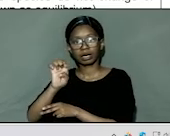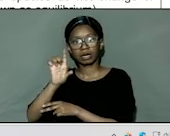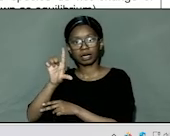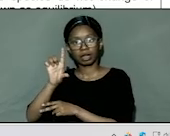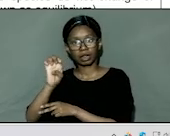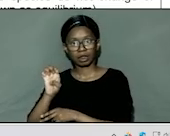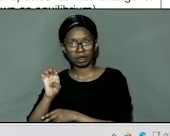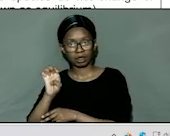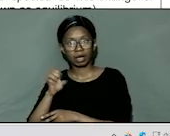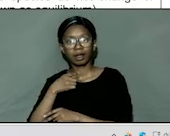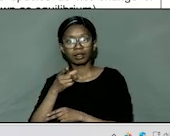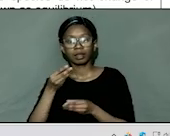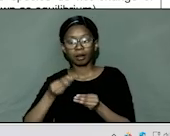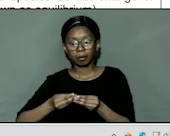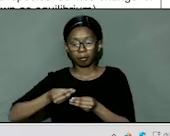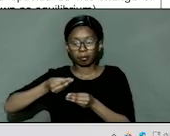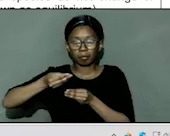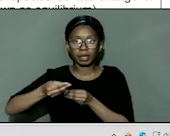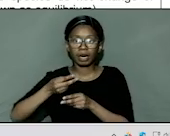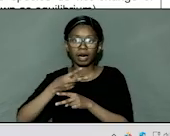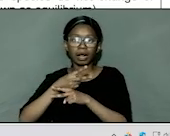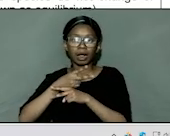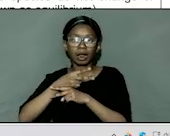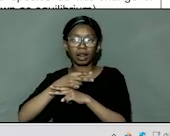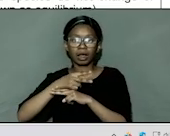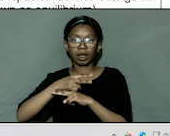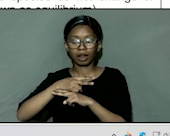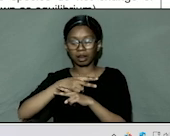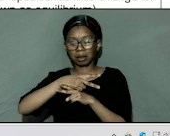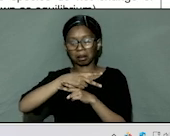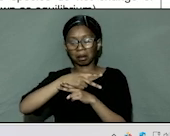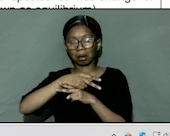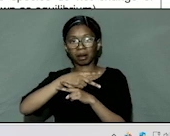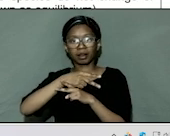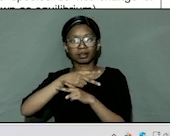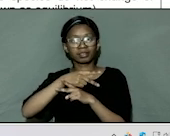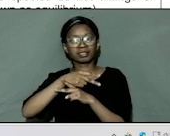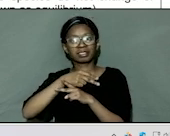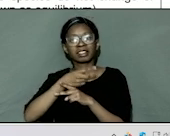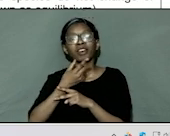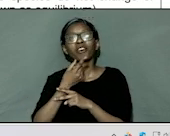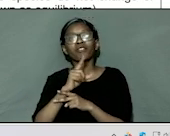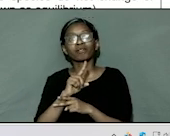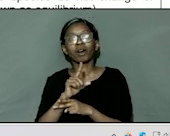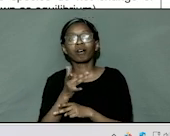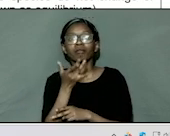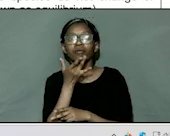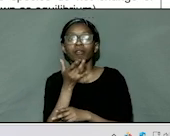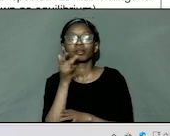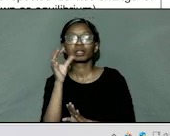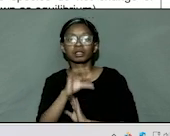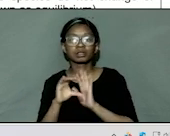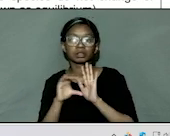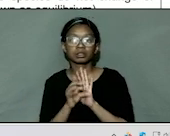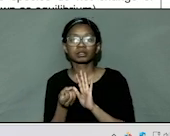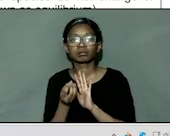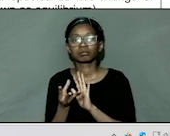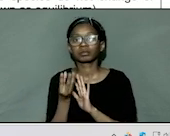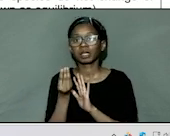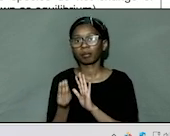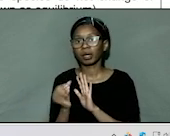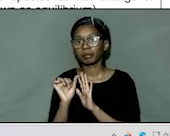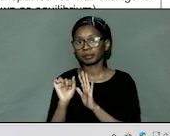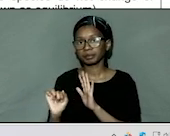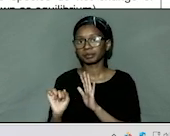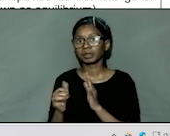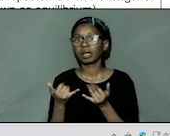allele for the what? For the favorable characteristic to their offspring. And then the next